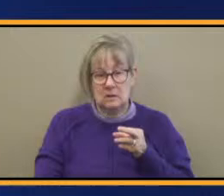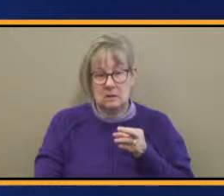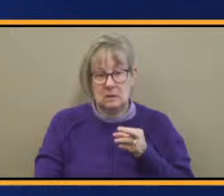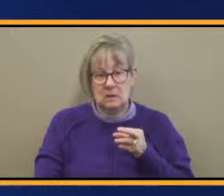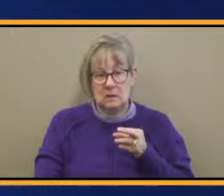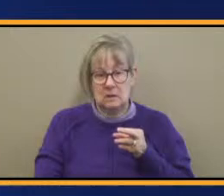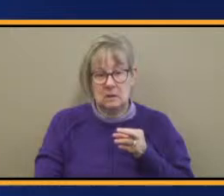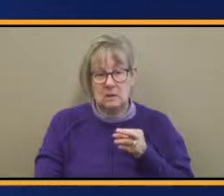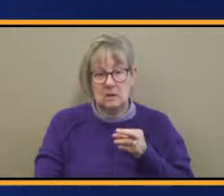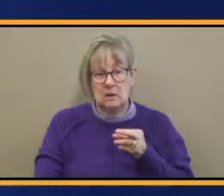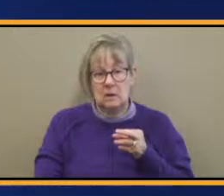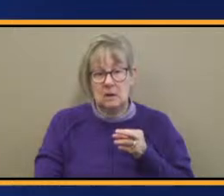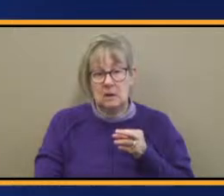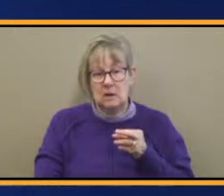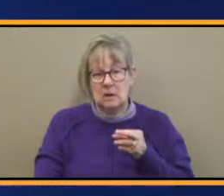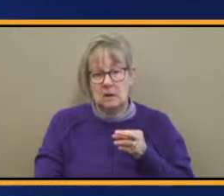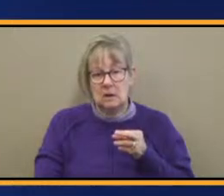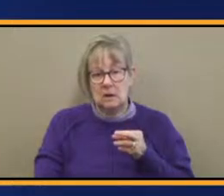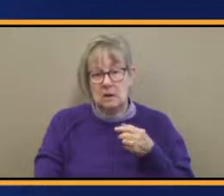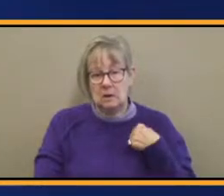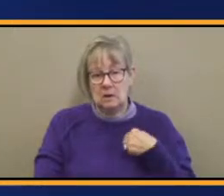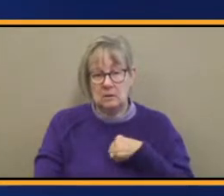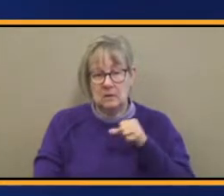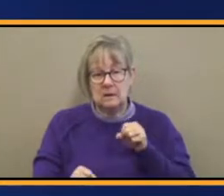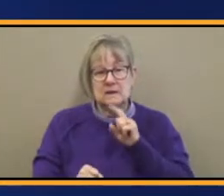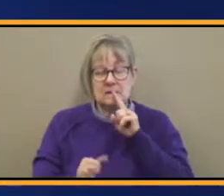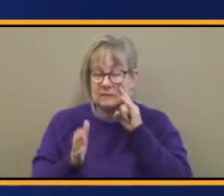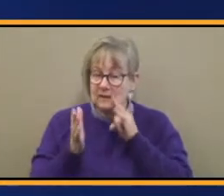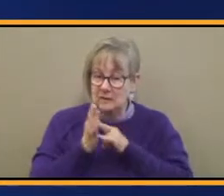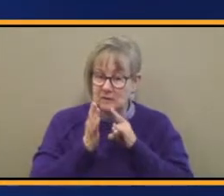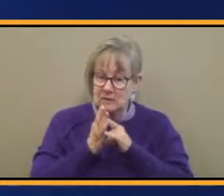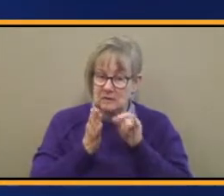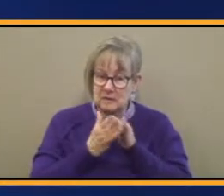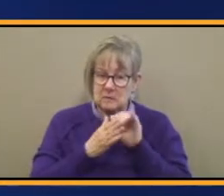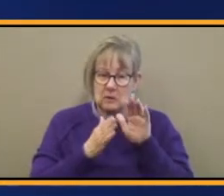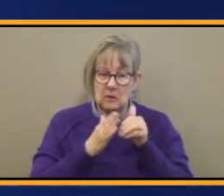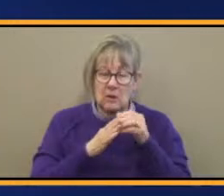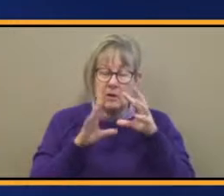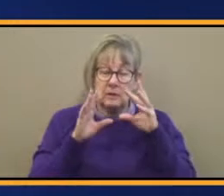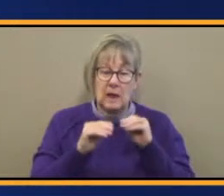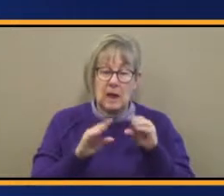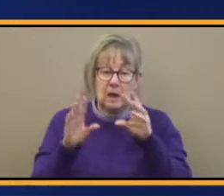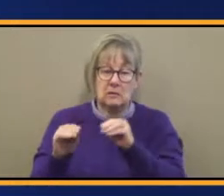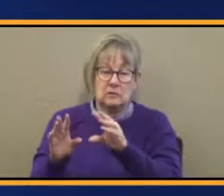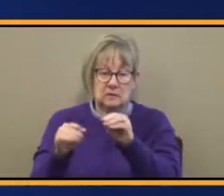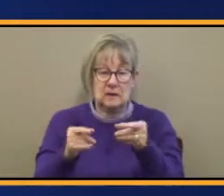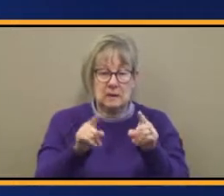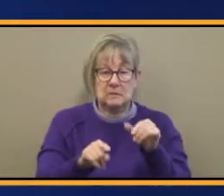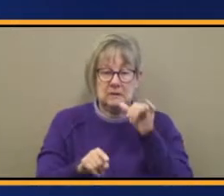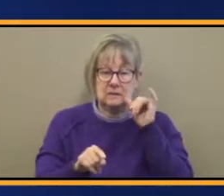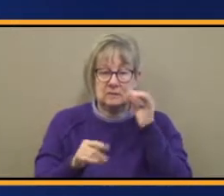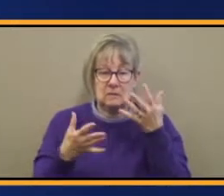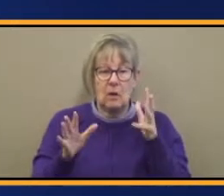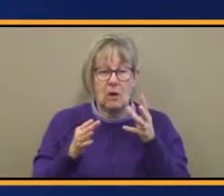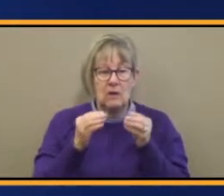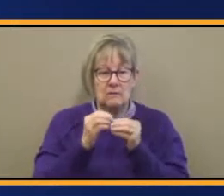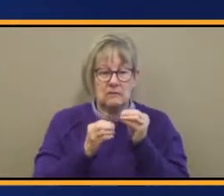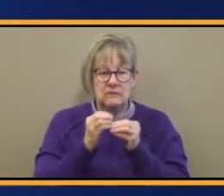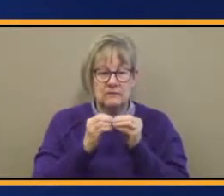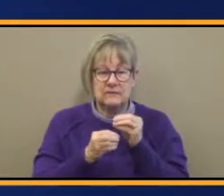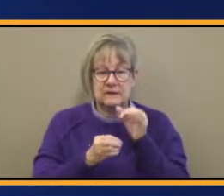No, we can look into. Yeah, we can definitely look into that. But all of the outages that occurred yesterday were all restored yesterday.